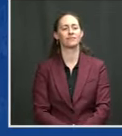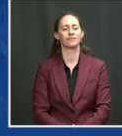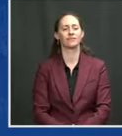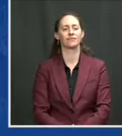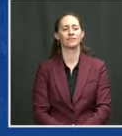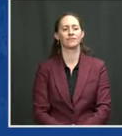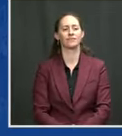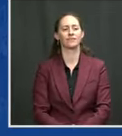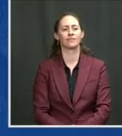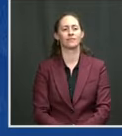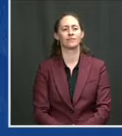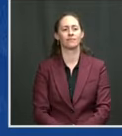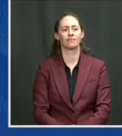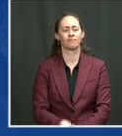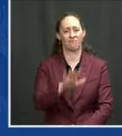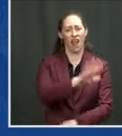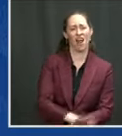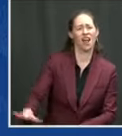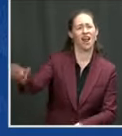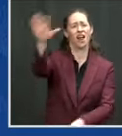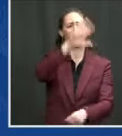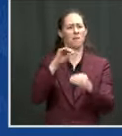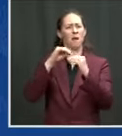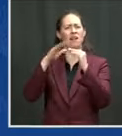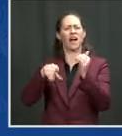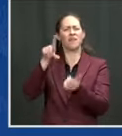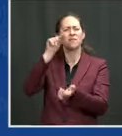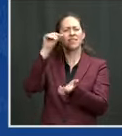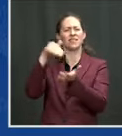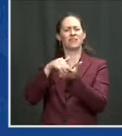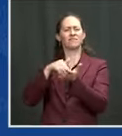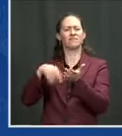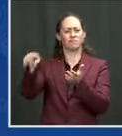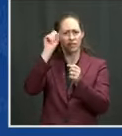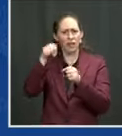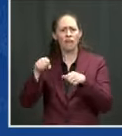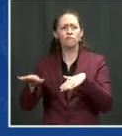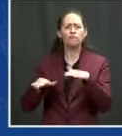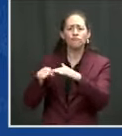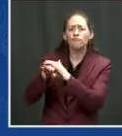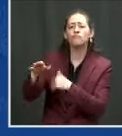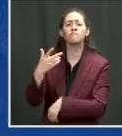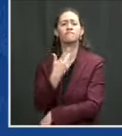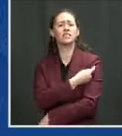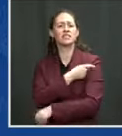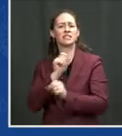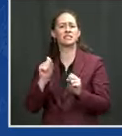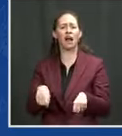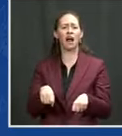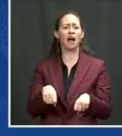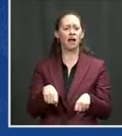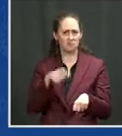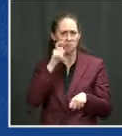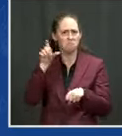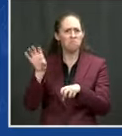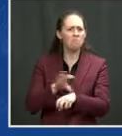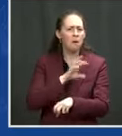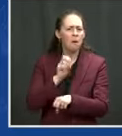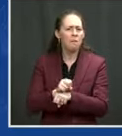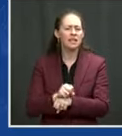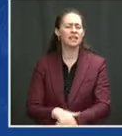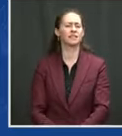coast, are now offering walk-in vaccinations by no appointment necessary. And the governors are, you all are stepping up to increase